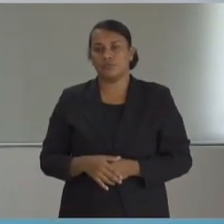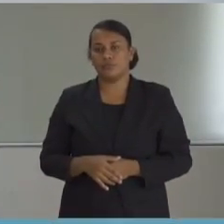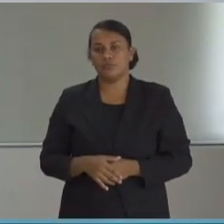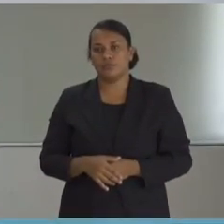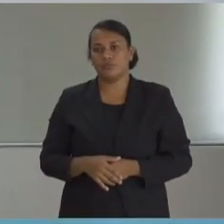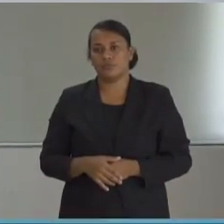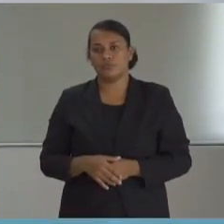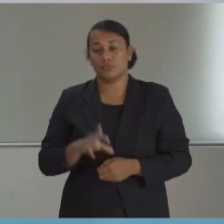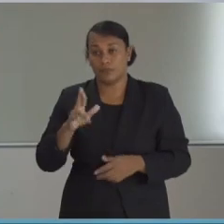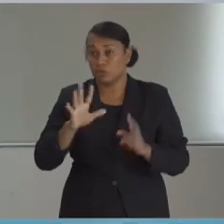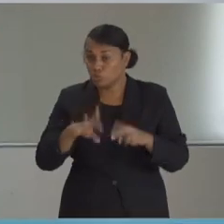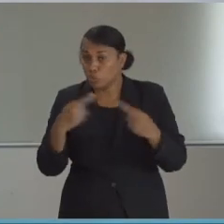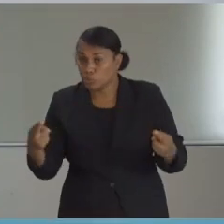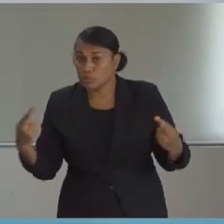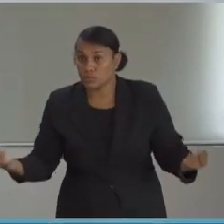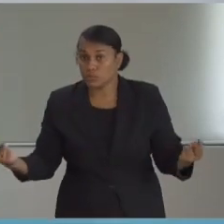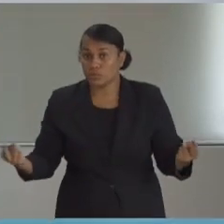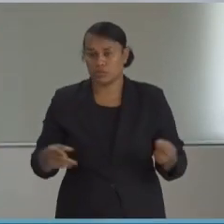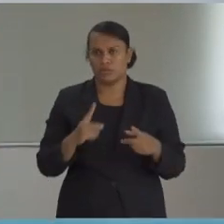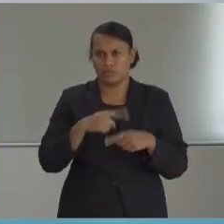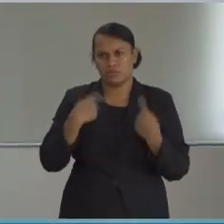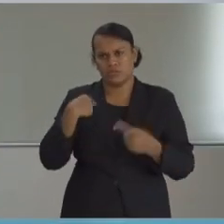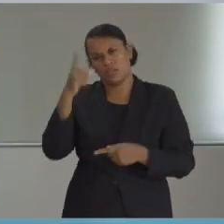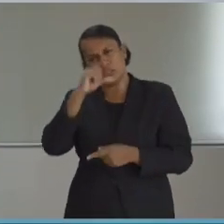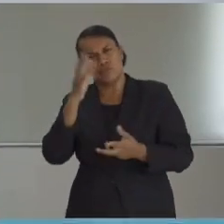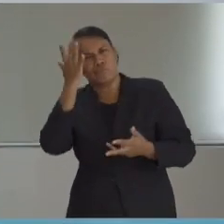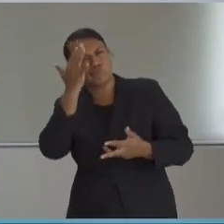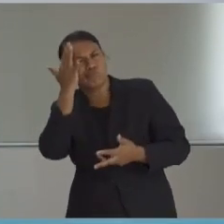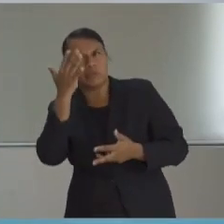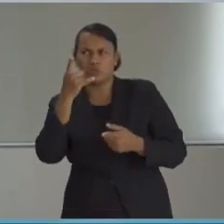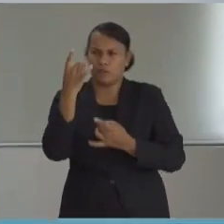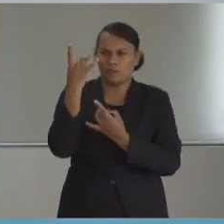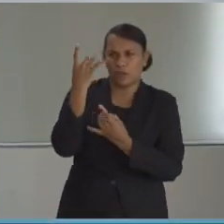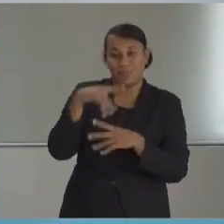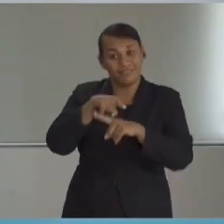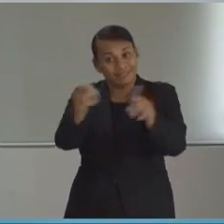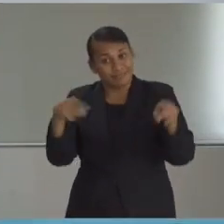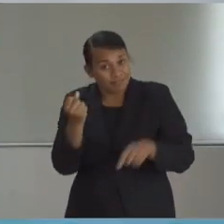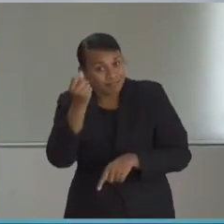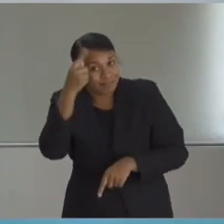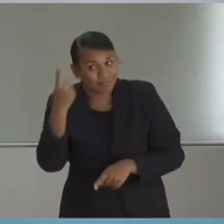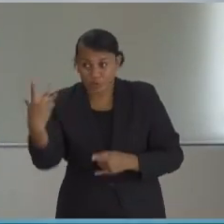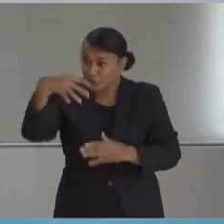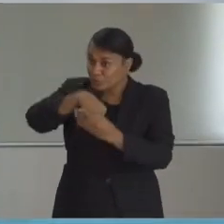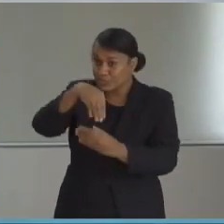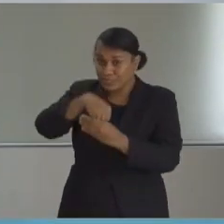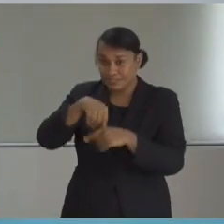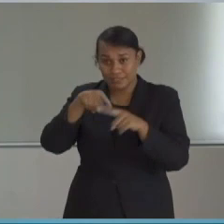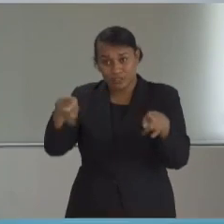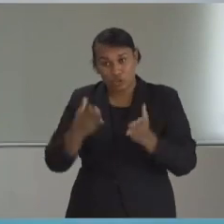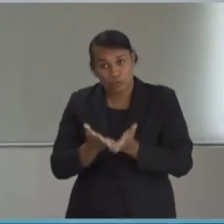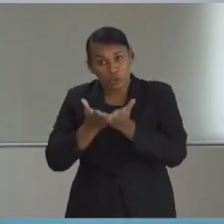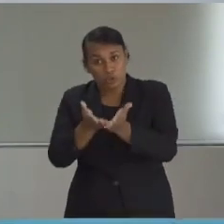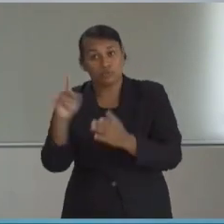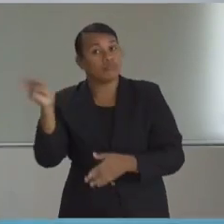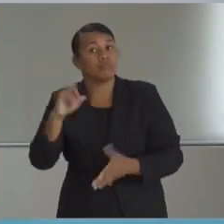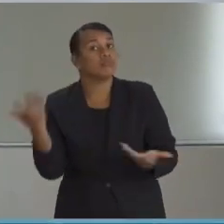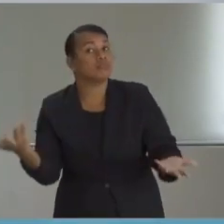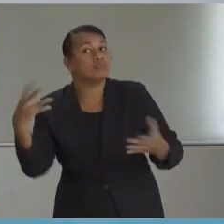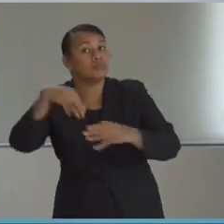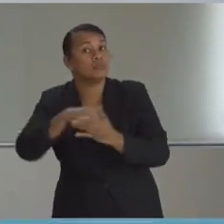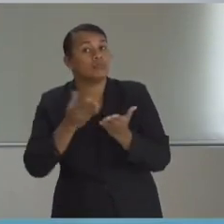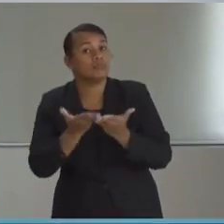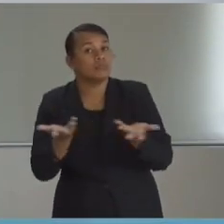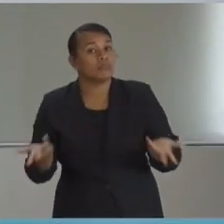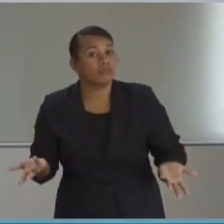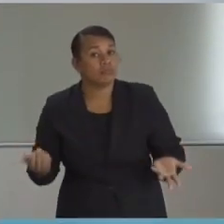resources, I would say, for you to understand what's in this boat, maybe I'll just quickly highlight the composition